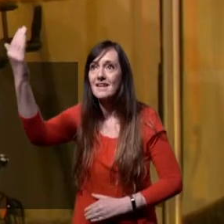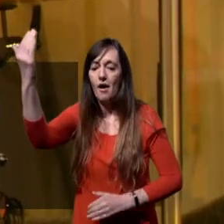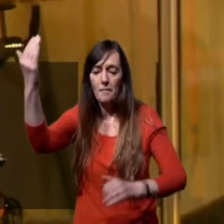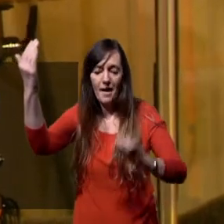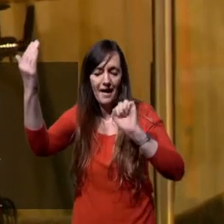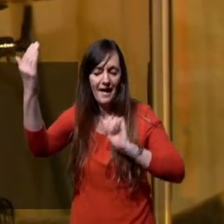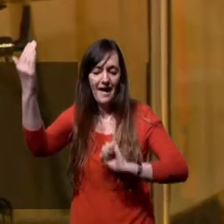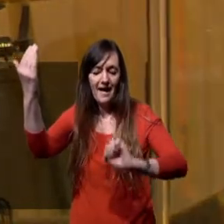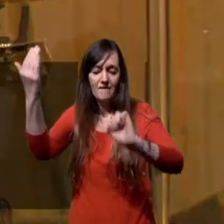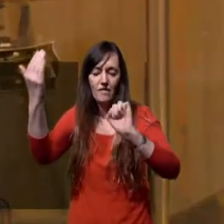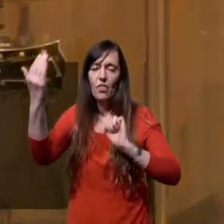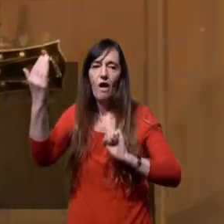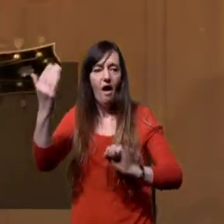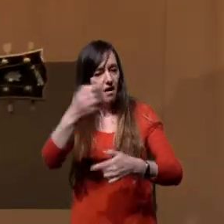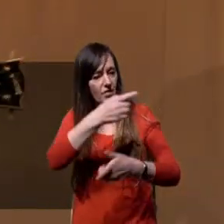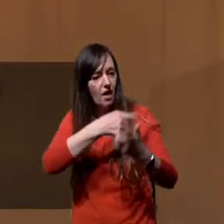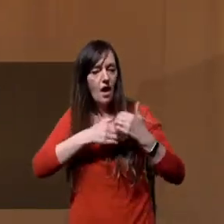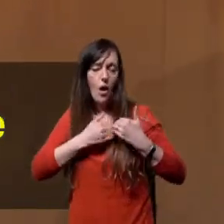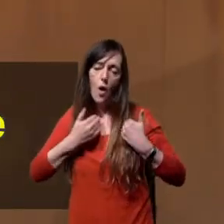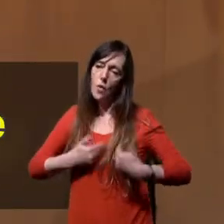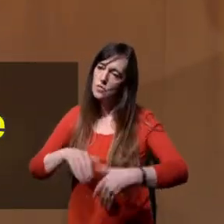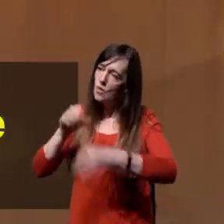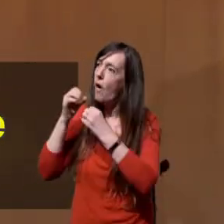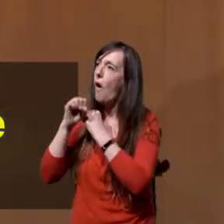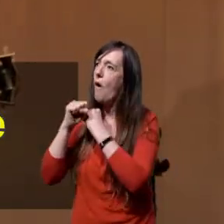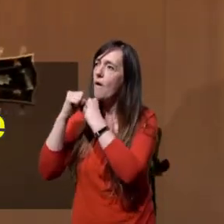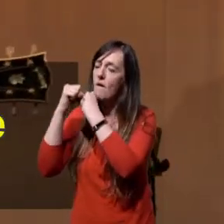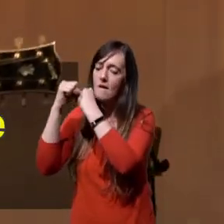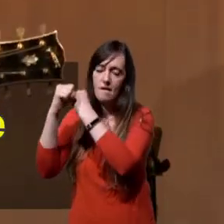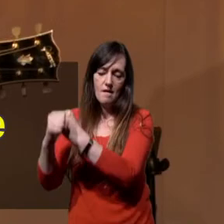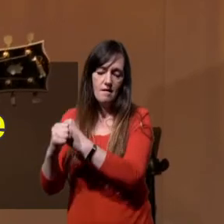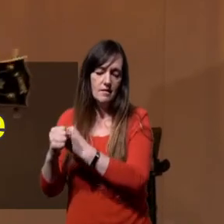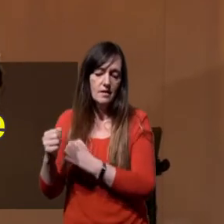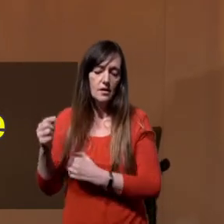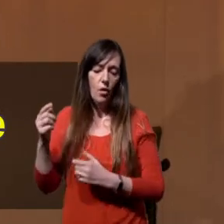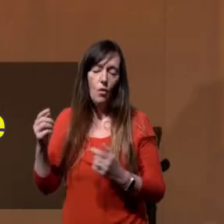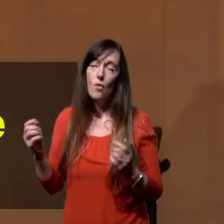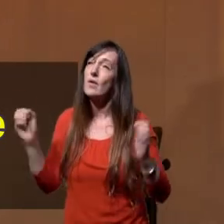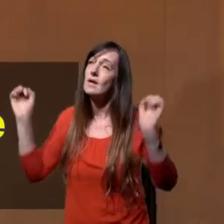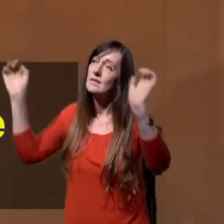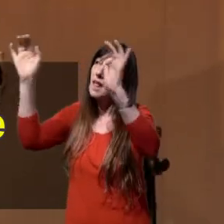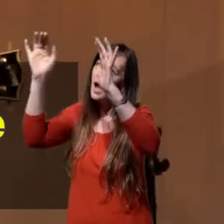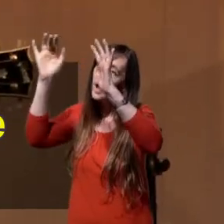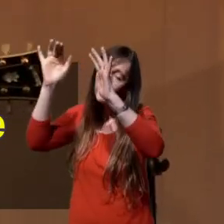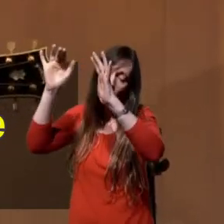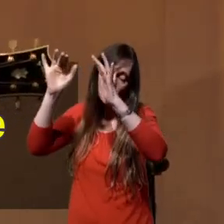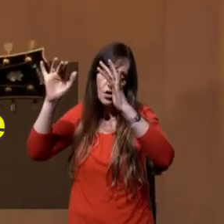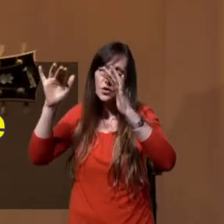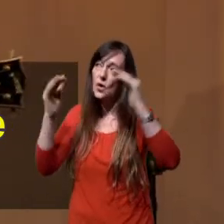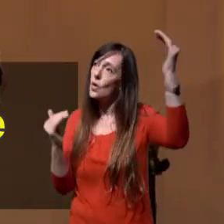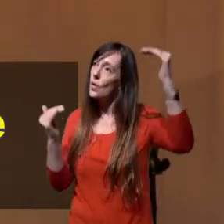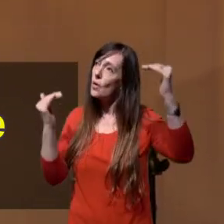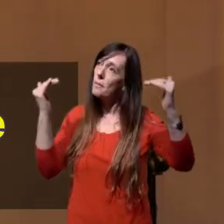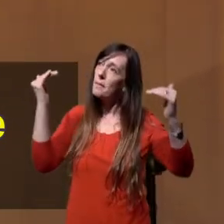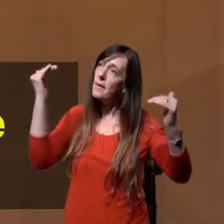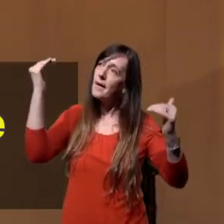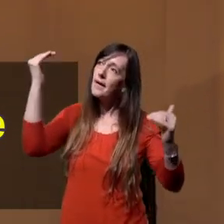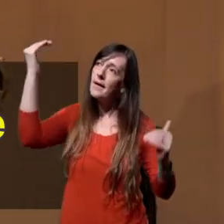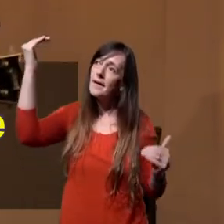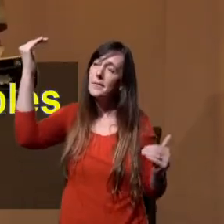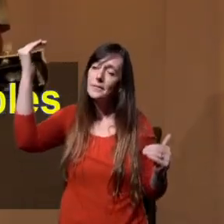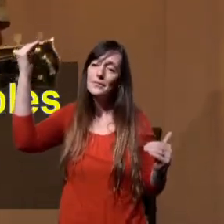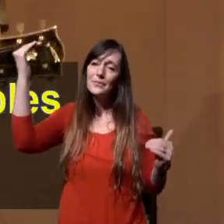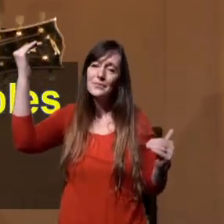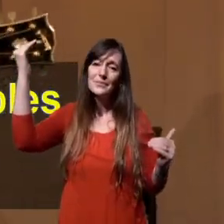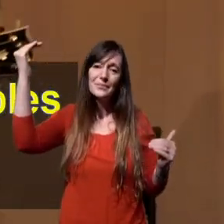That is coming for the heart that holds on, a glorious light beyond all